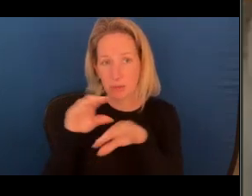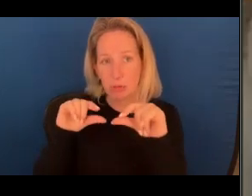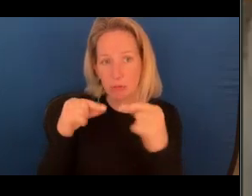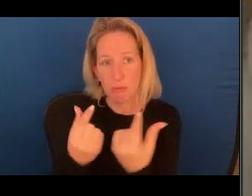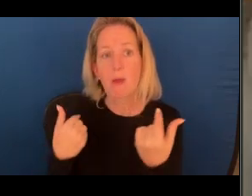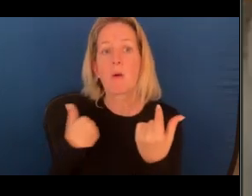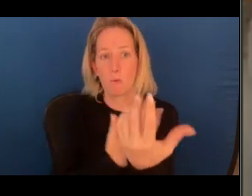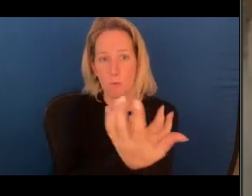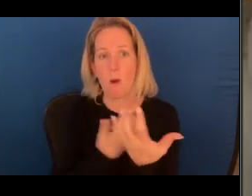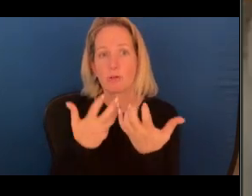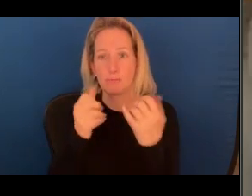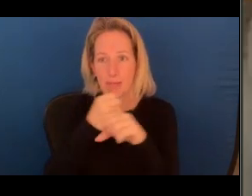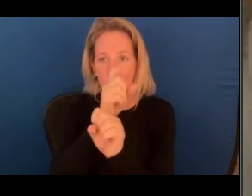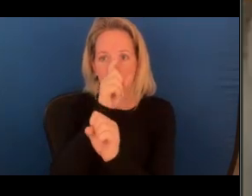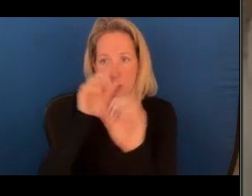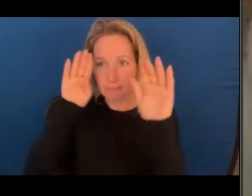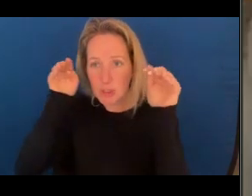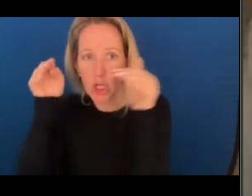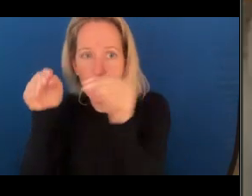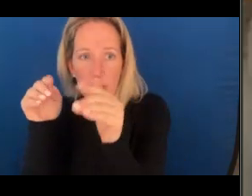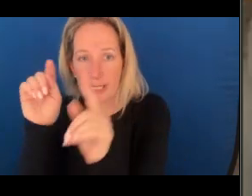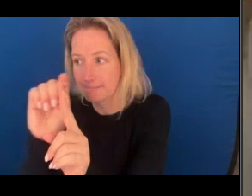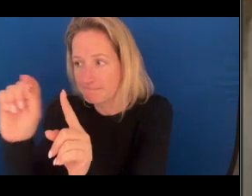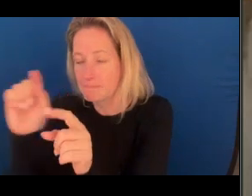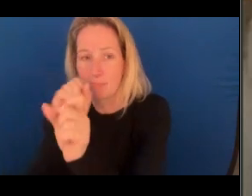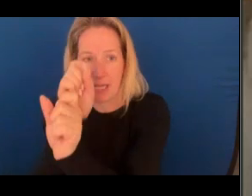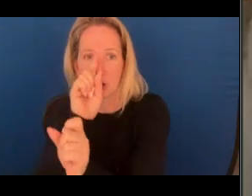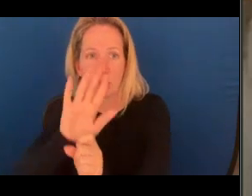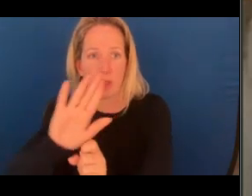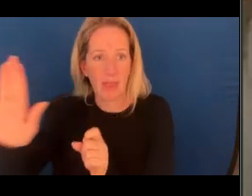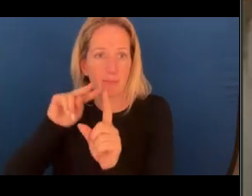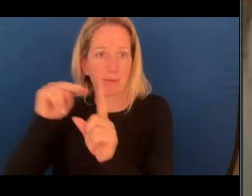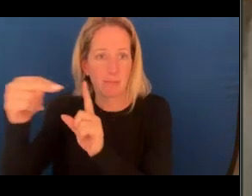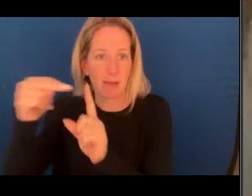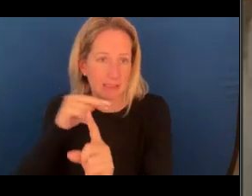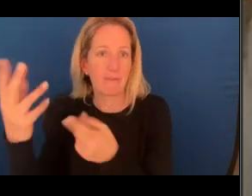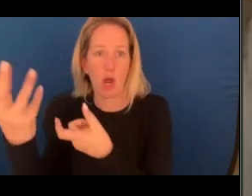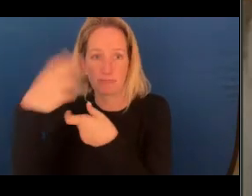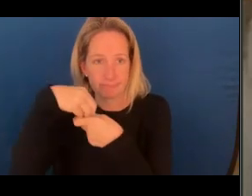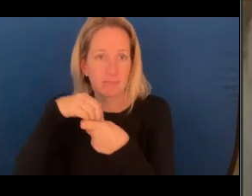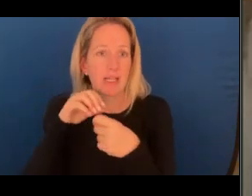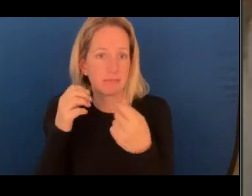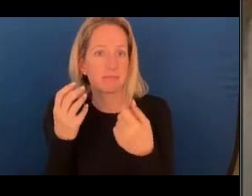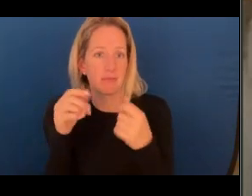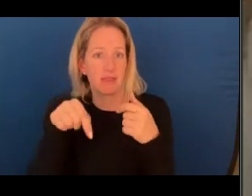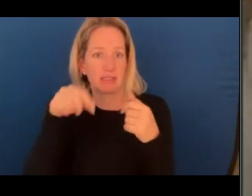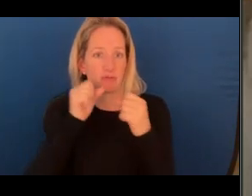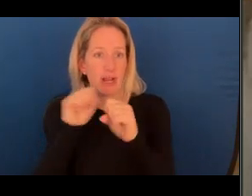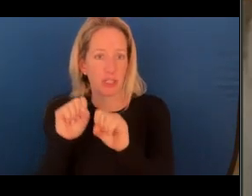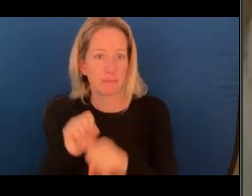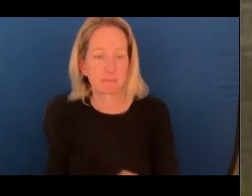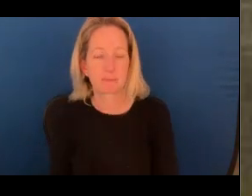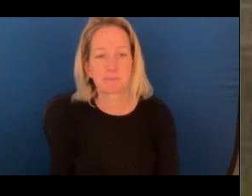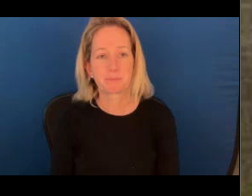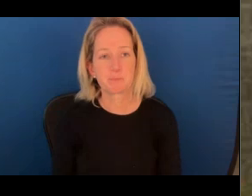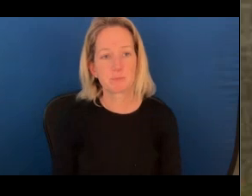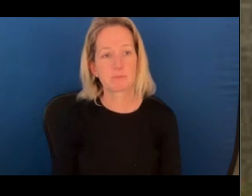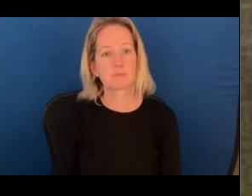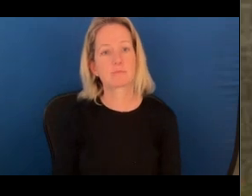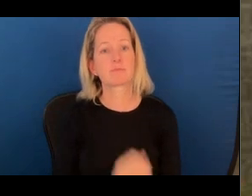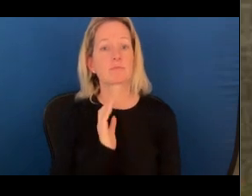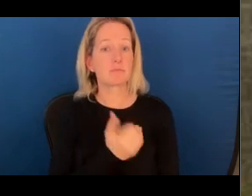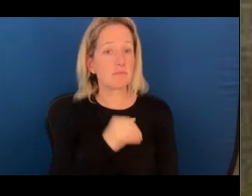to make sure that their perspectives are heard and incorporated into the strategy. Next slide, please. So this is our community